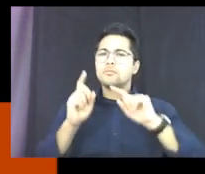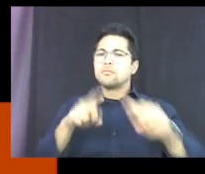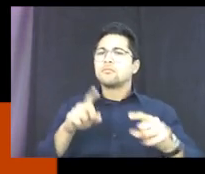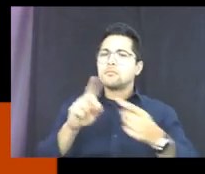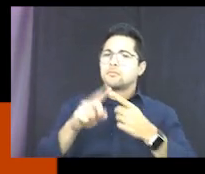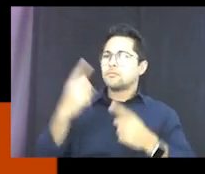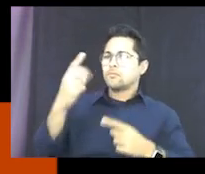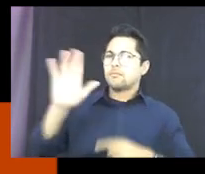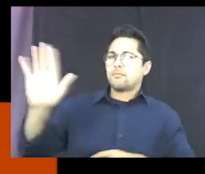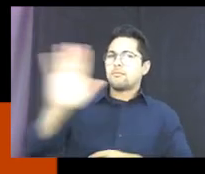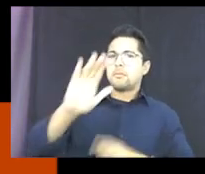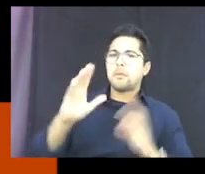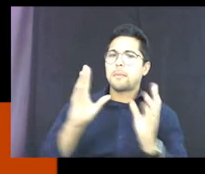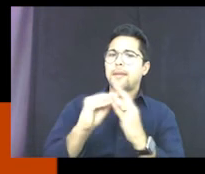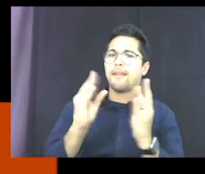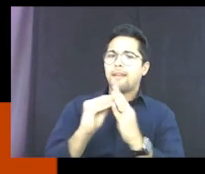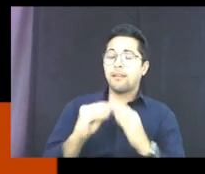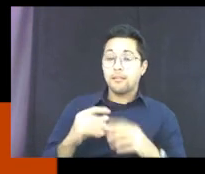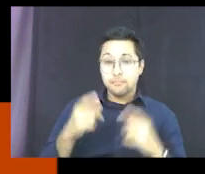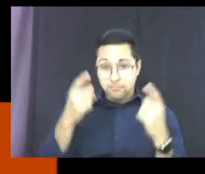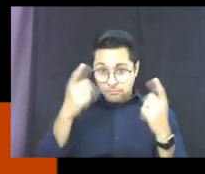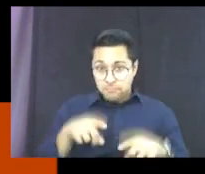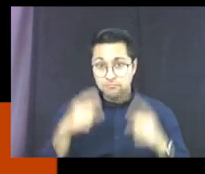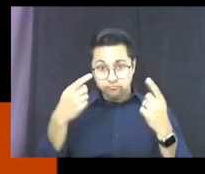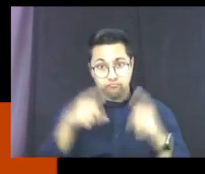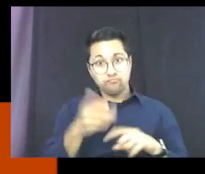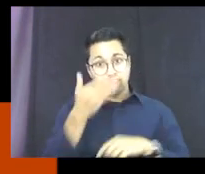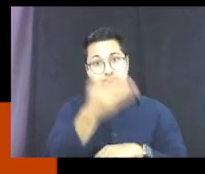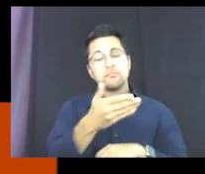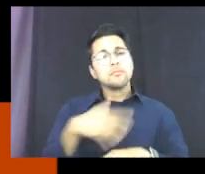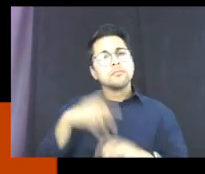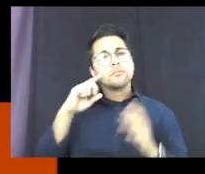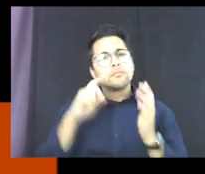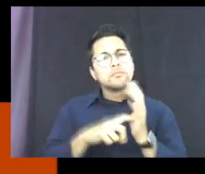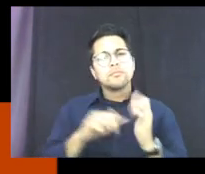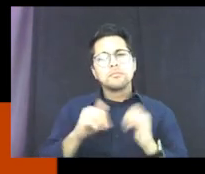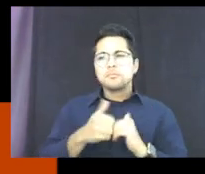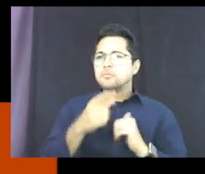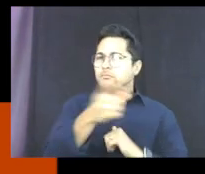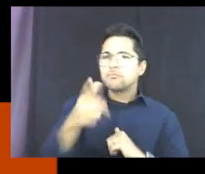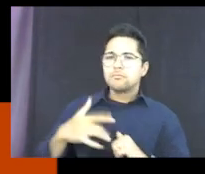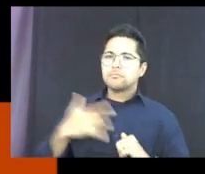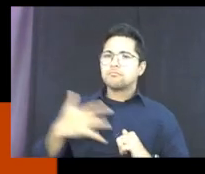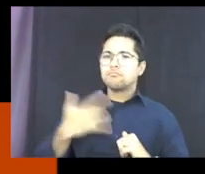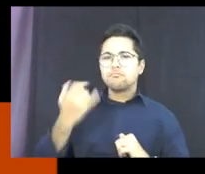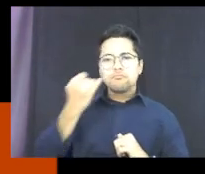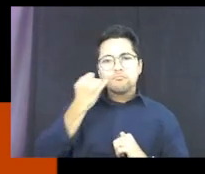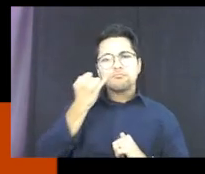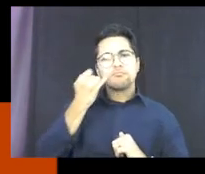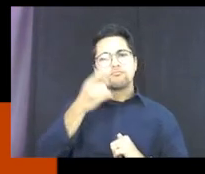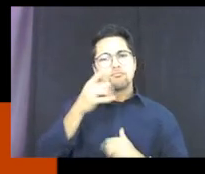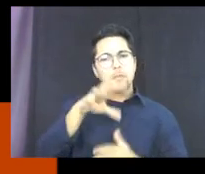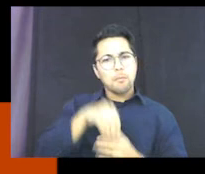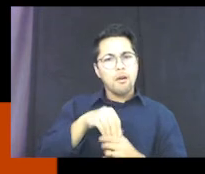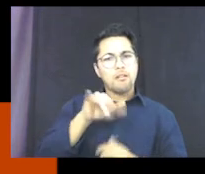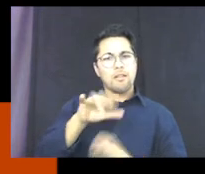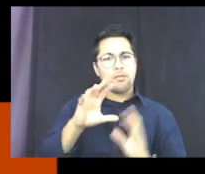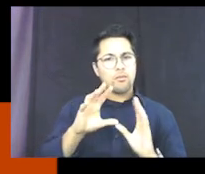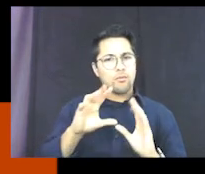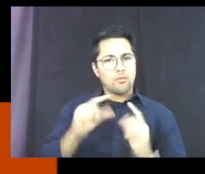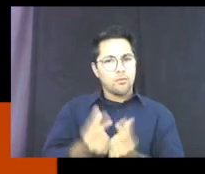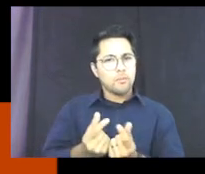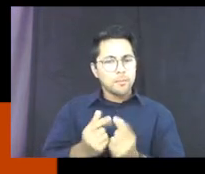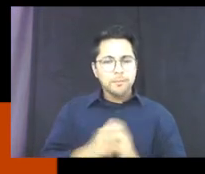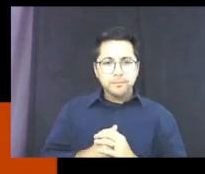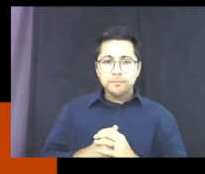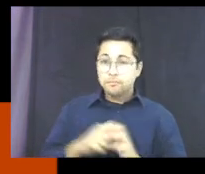meetings. While attending, notice how you feel when you are part of the group. Do